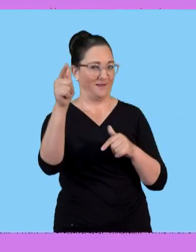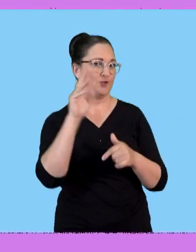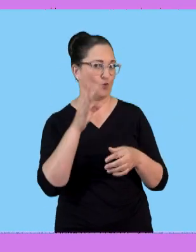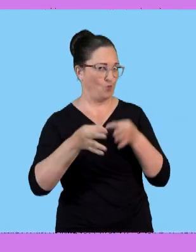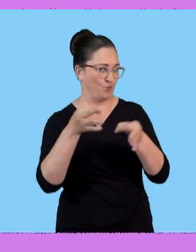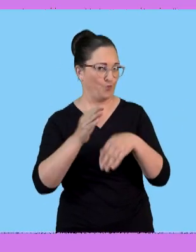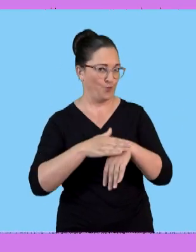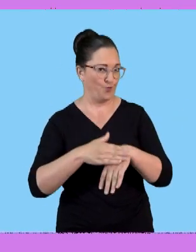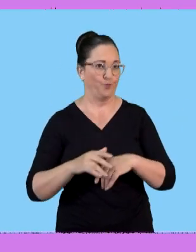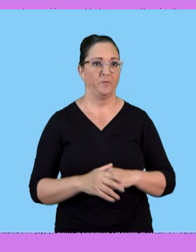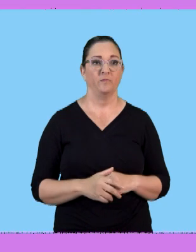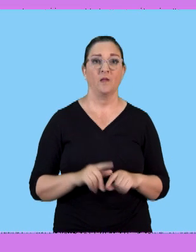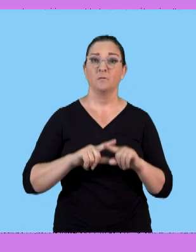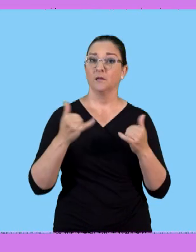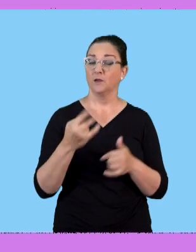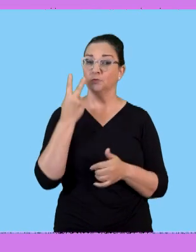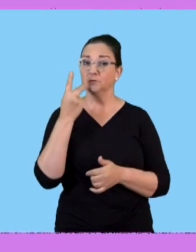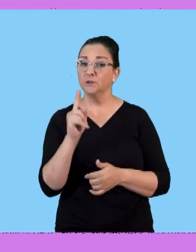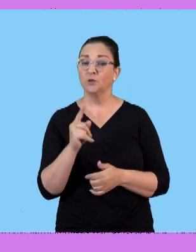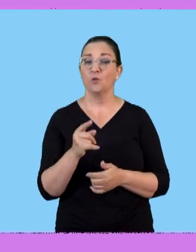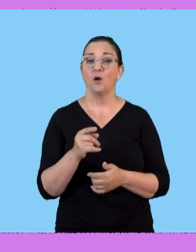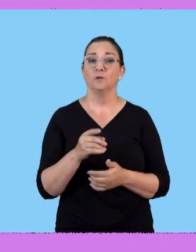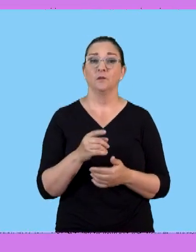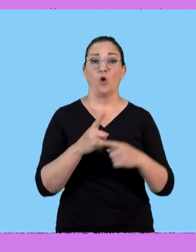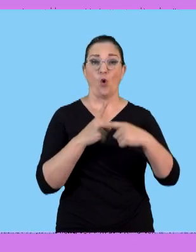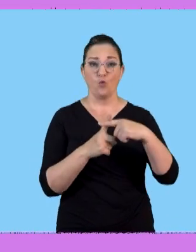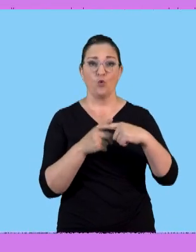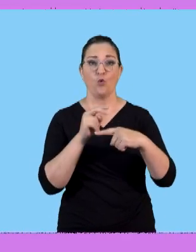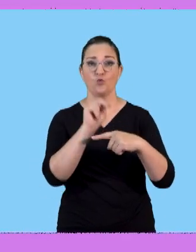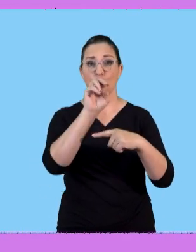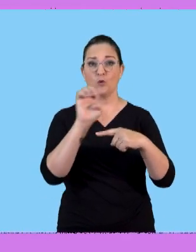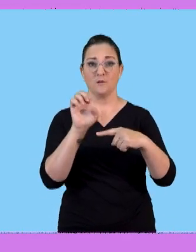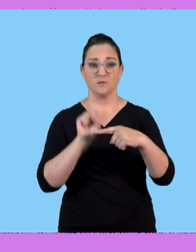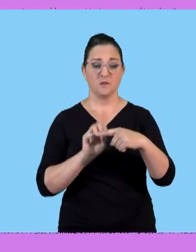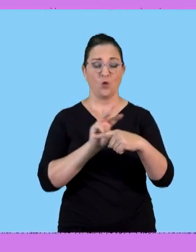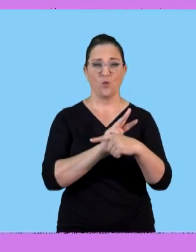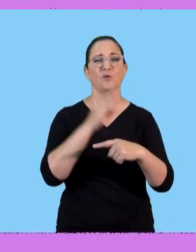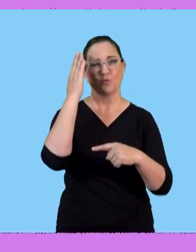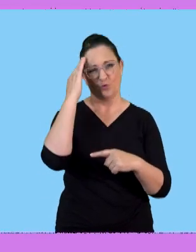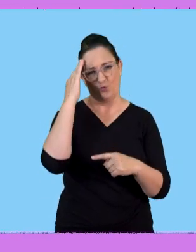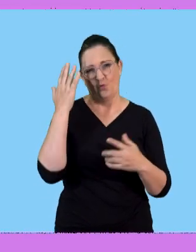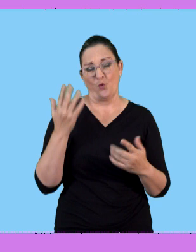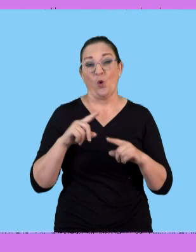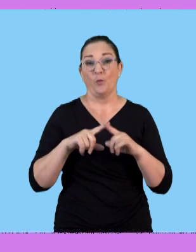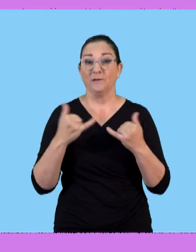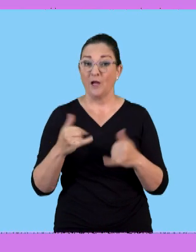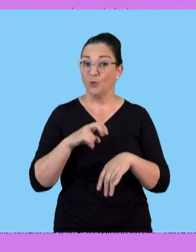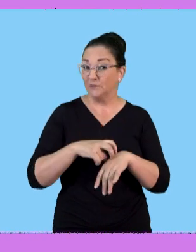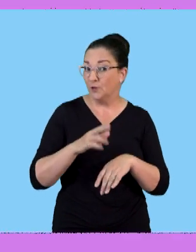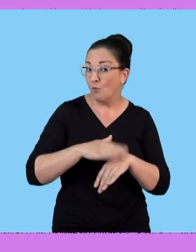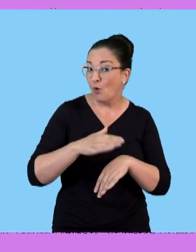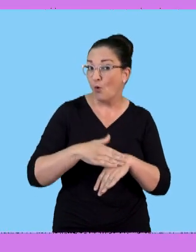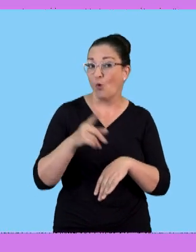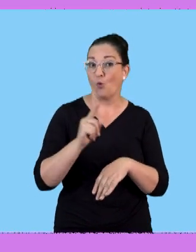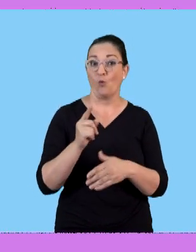Also important for you to know is your compass direction, right? We know the four major compass directions, right? Or we